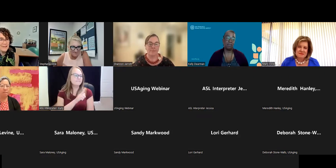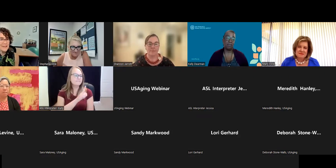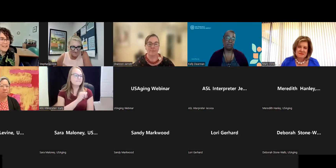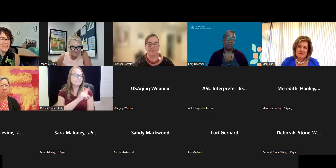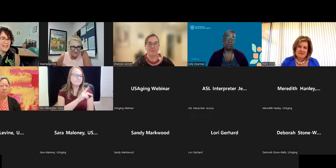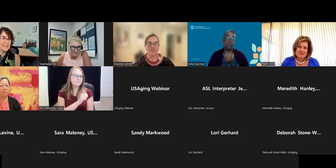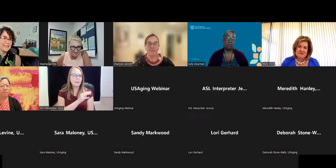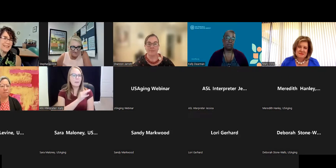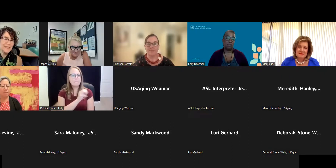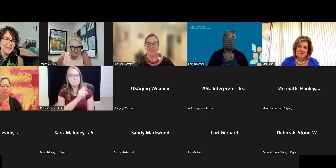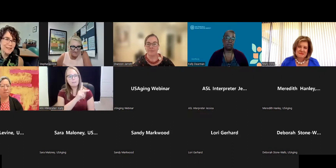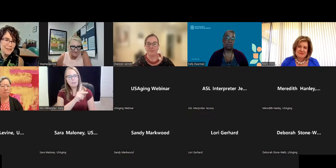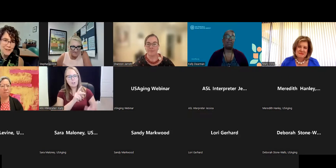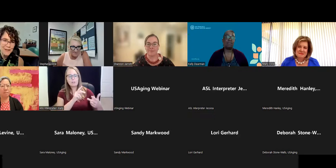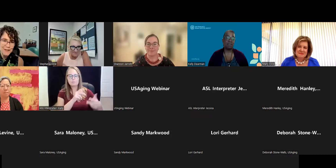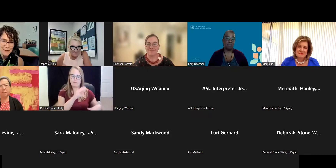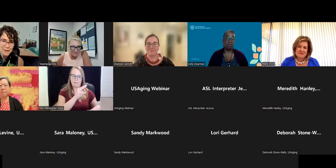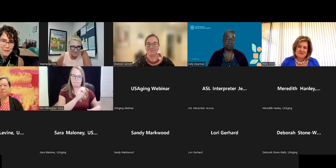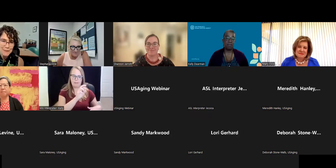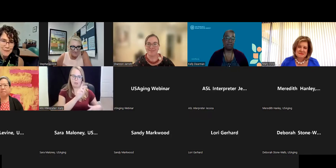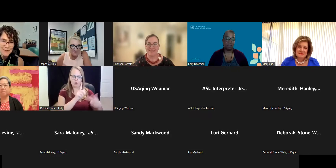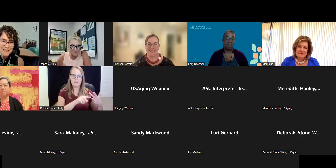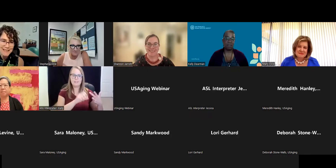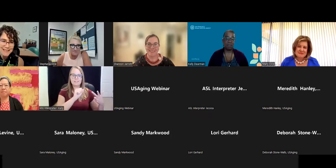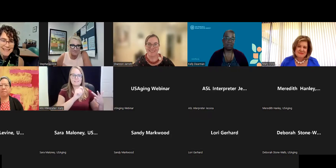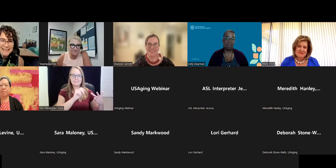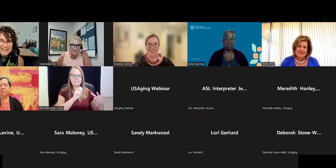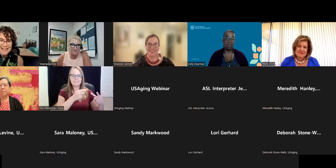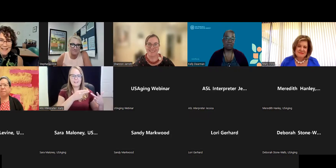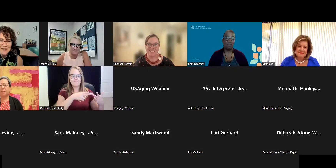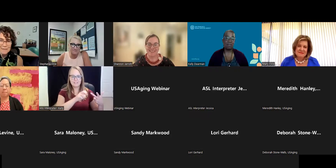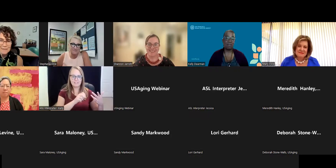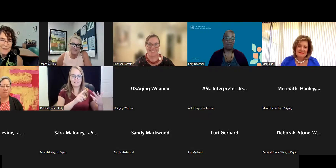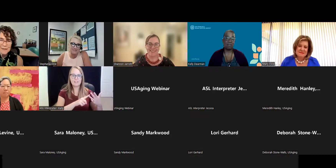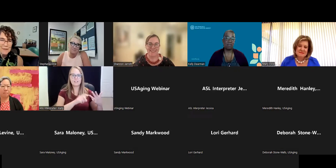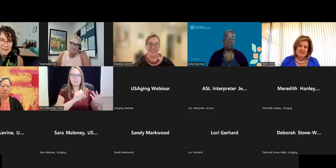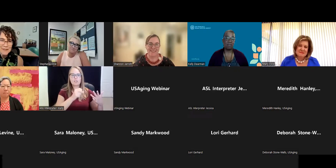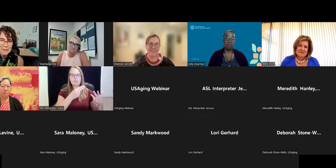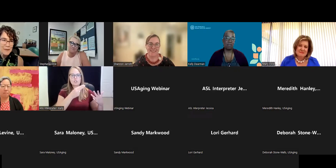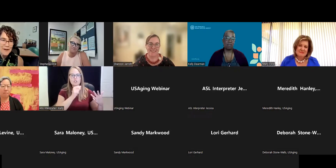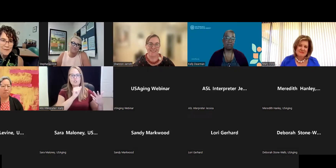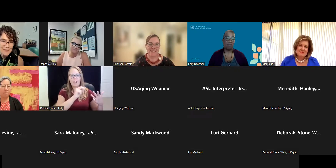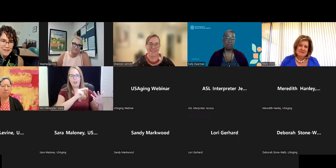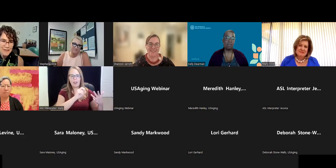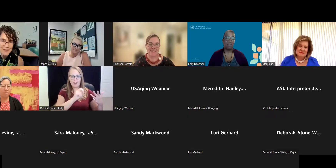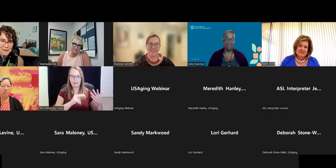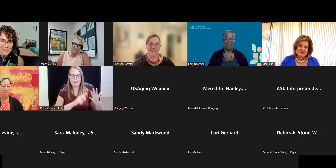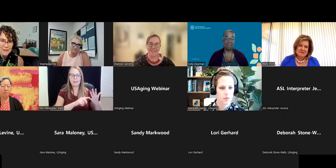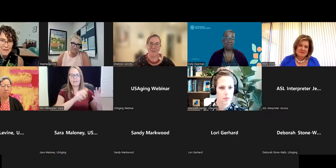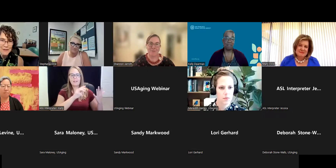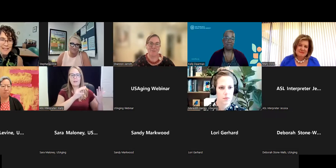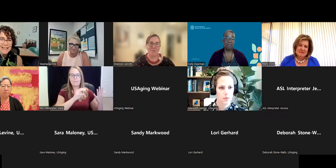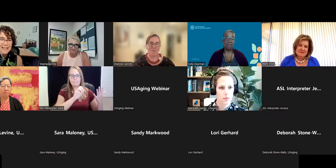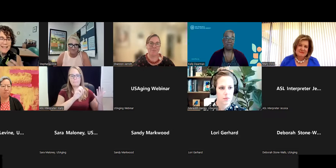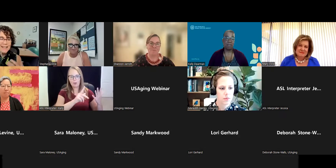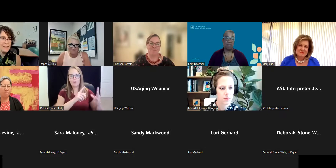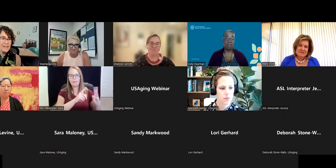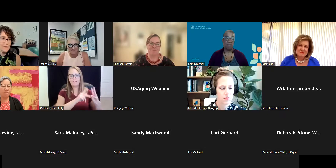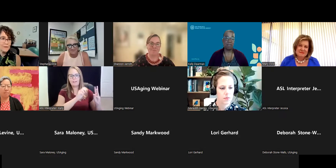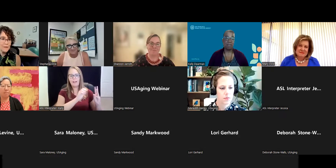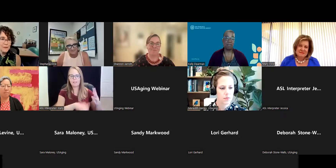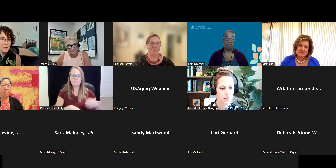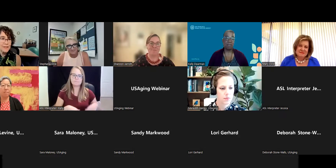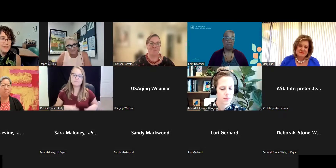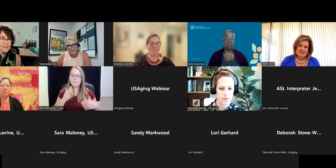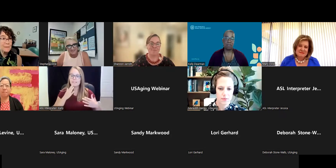Mary, Stephanie, Shannon, and Kelly. It's such an honor to be with you today. I look forward to more conversations in the future. And thanks